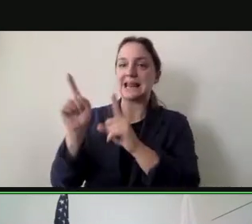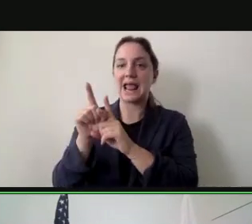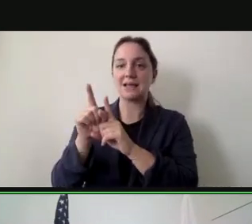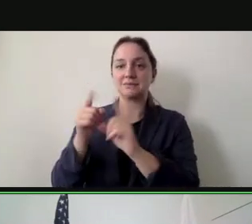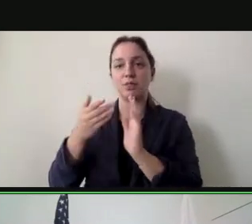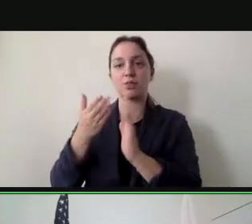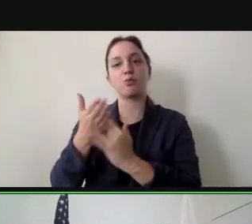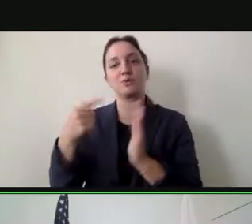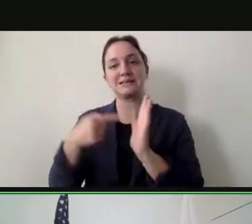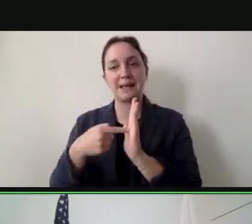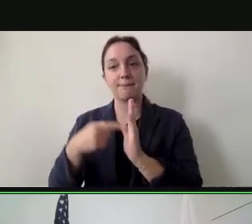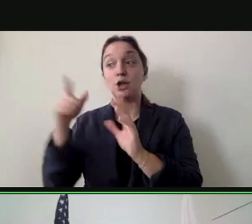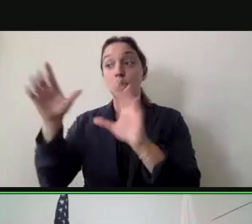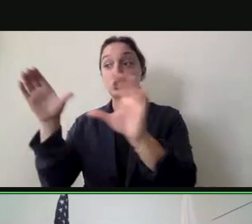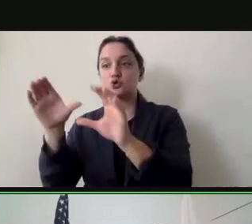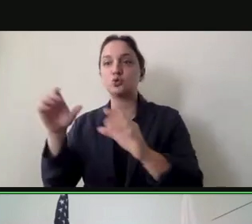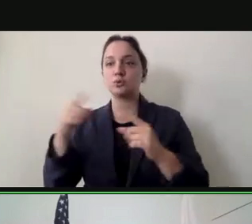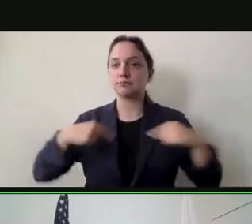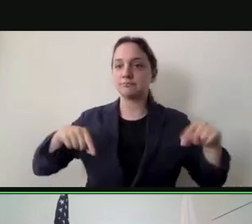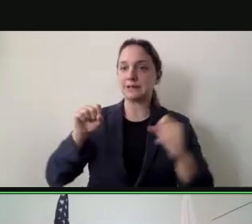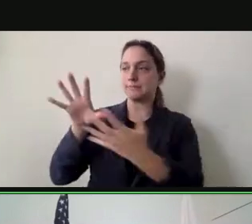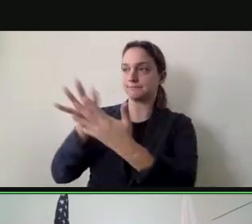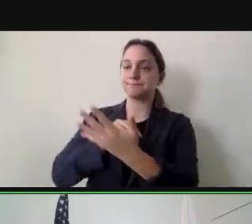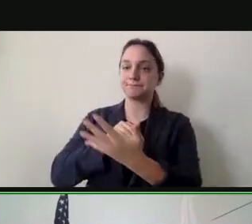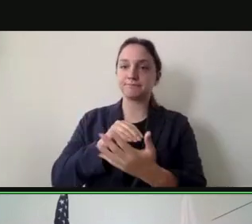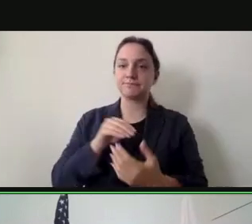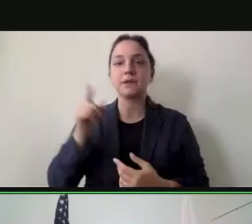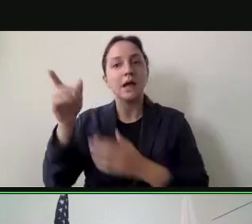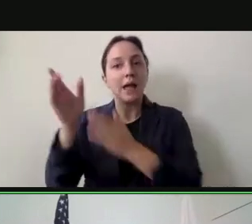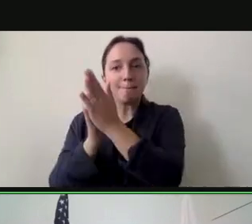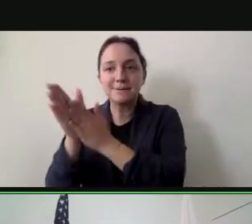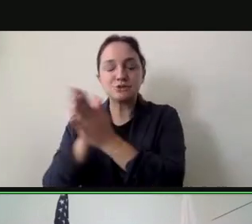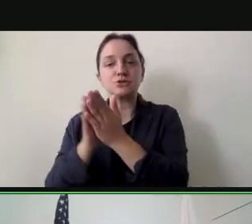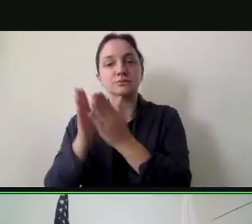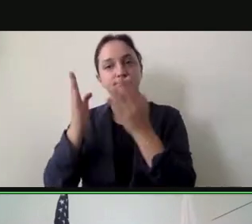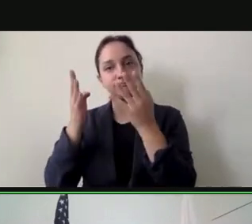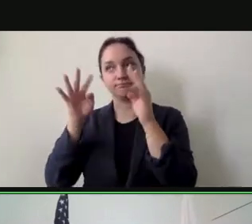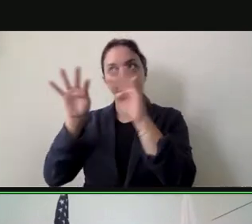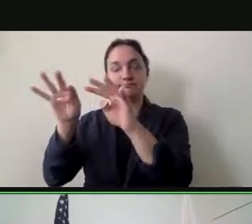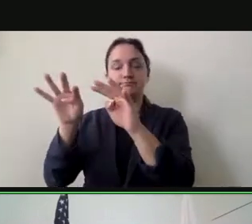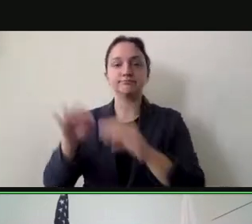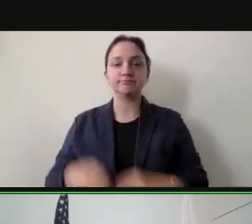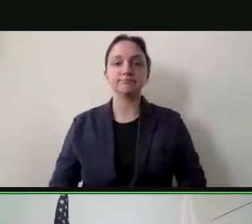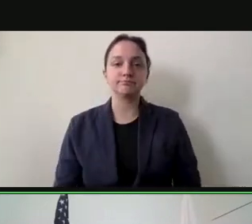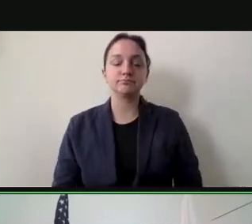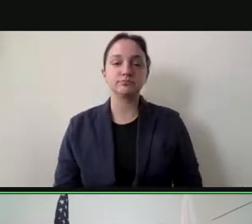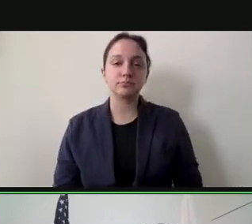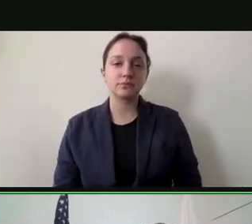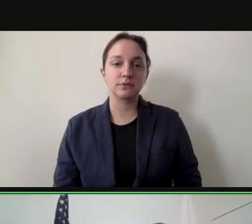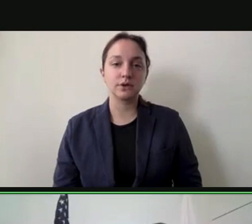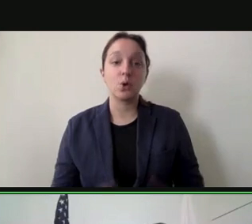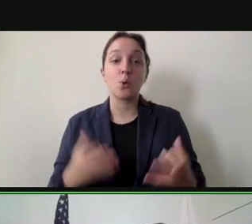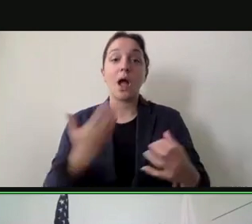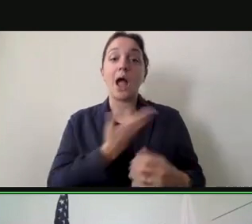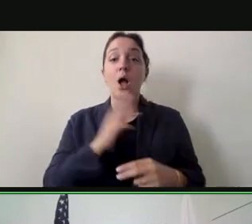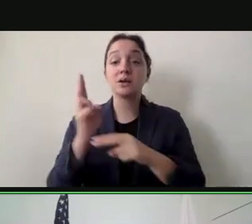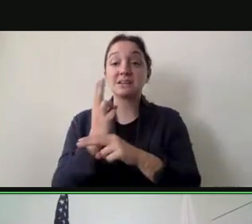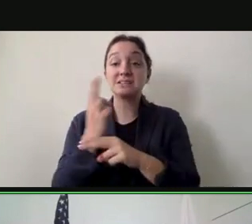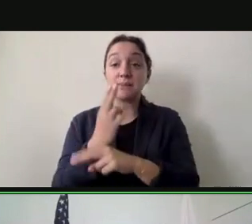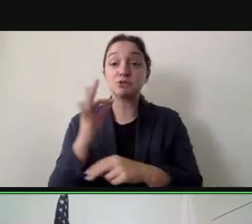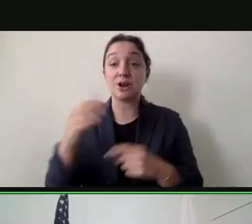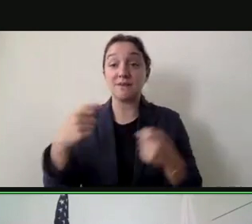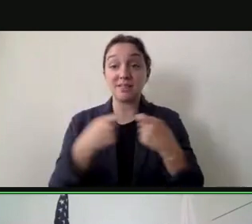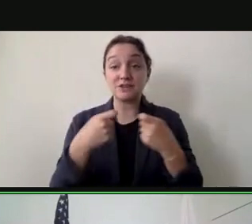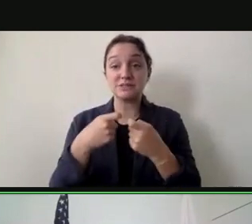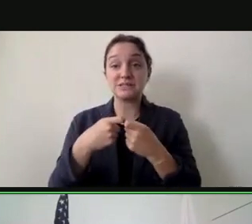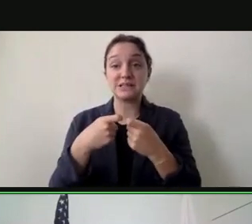to go deliver on some very ambitious and very necessary targets and goals, moving our consumption of electricity as